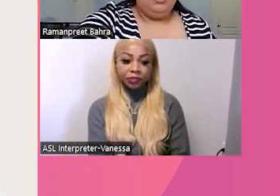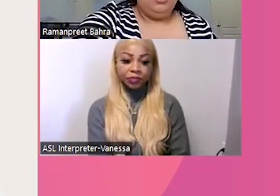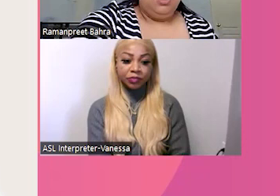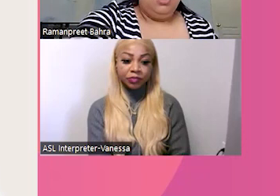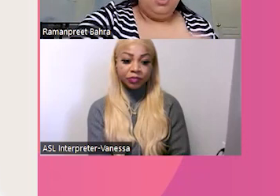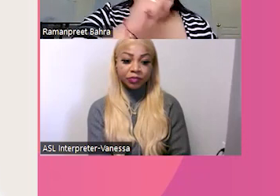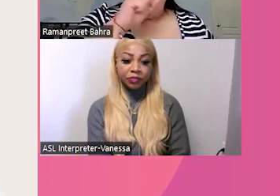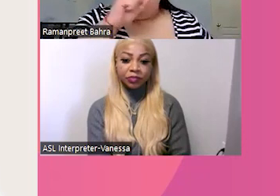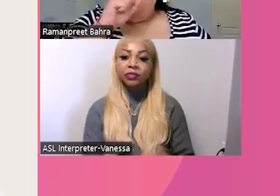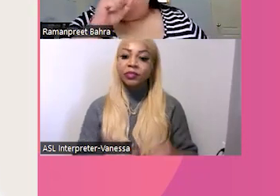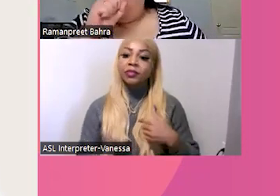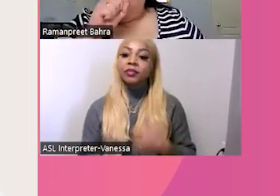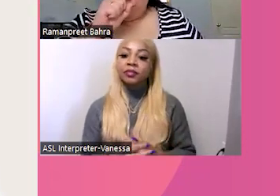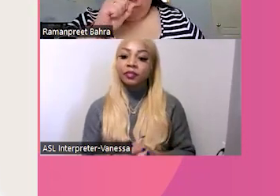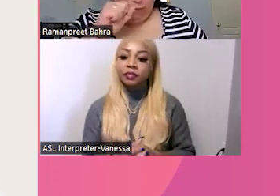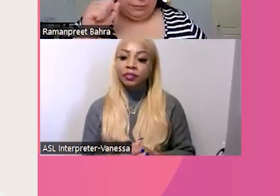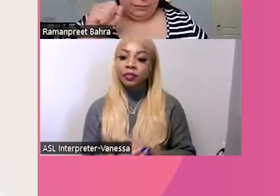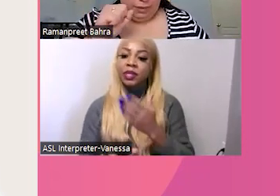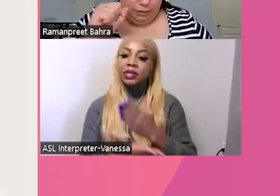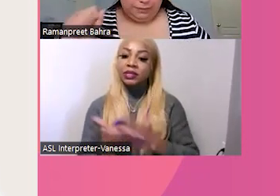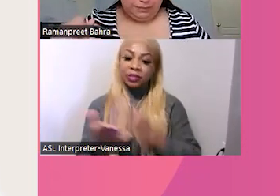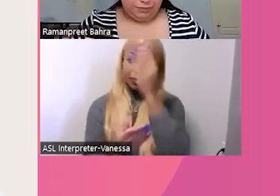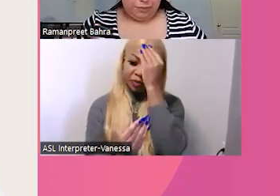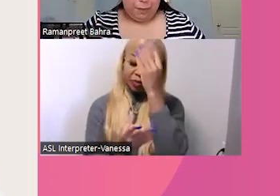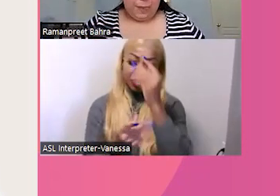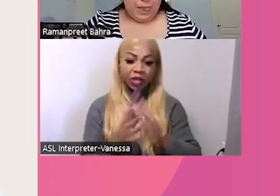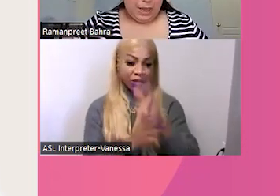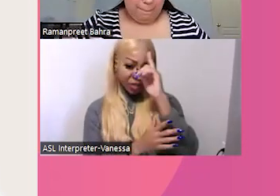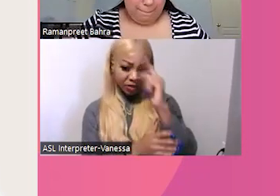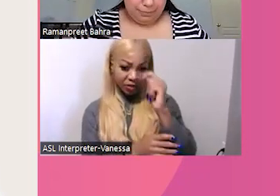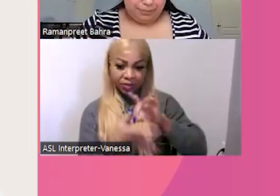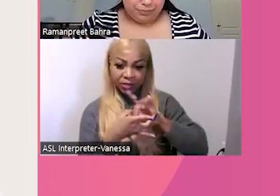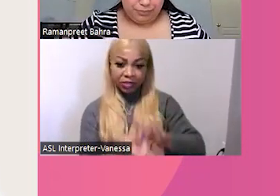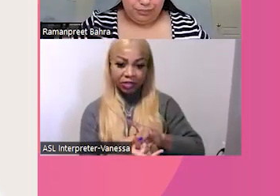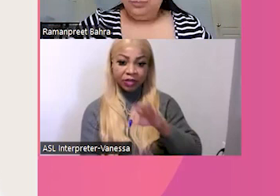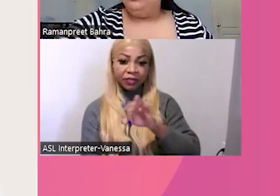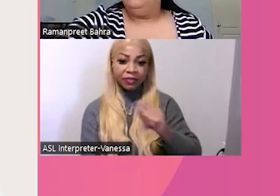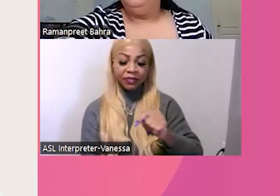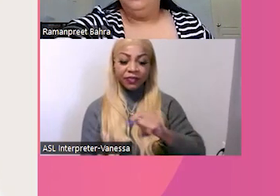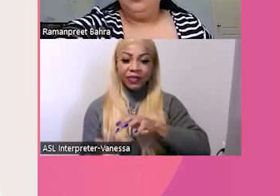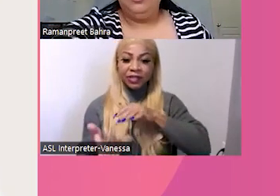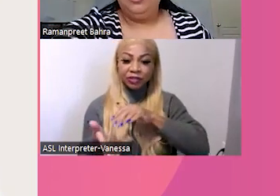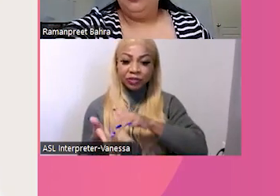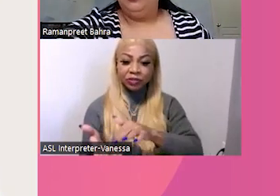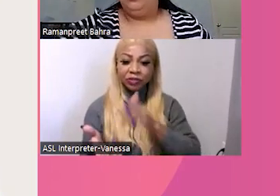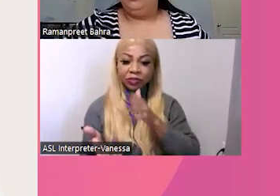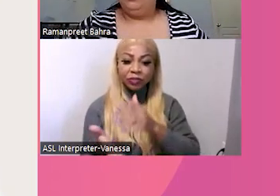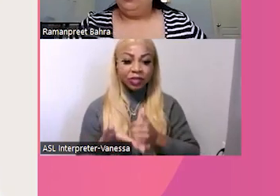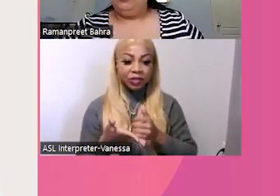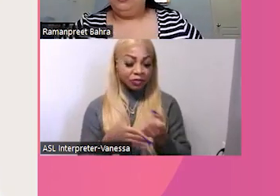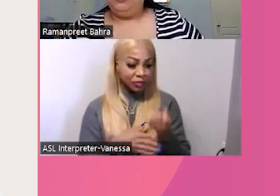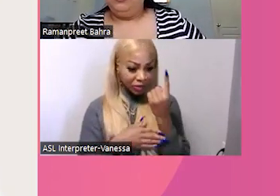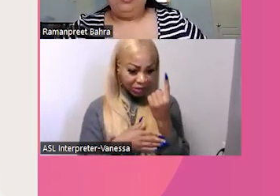So I want to share with you some important concepts in fat studies that will help us to understand the backdrop in